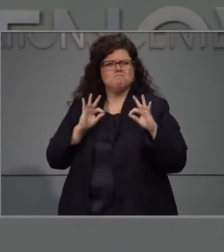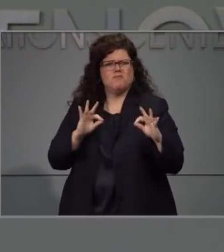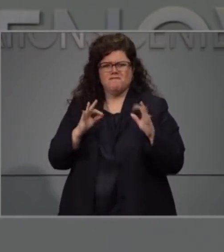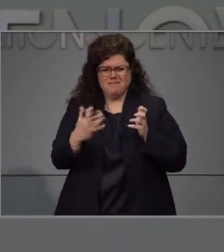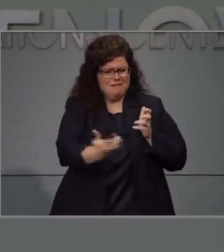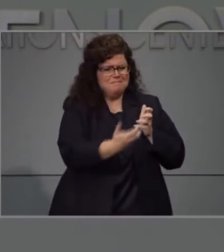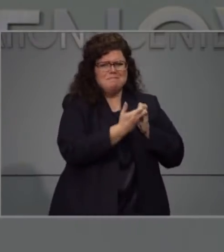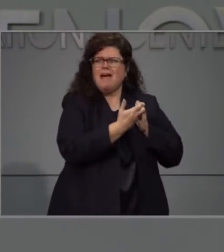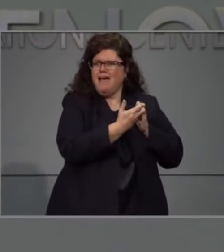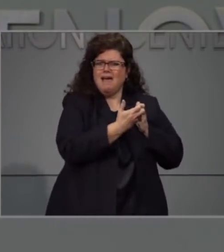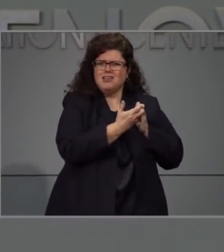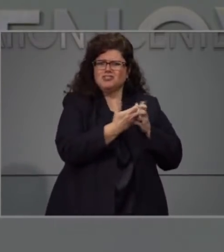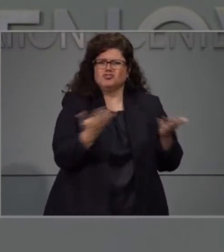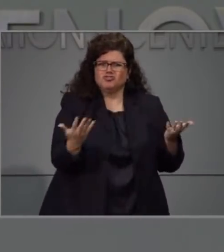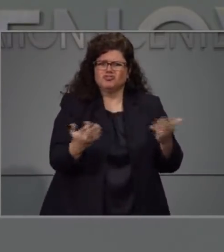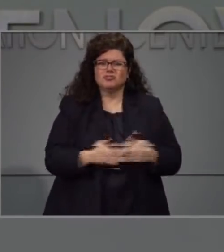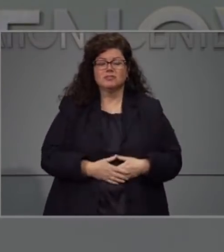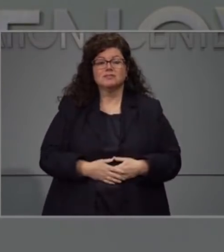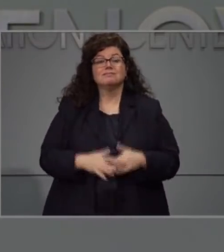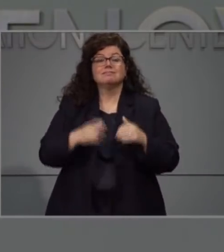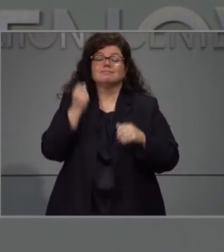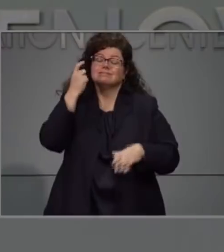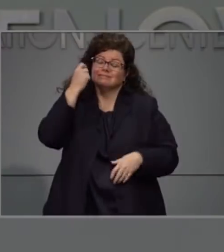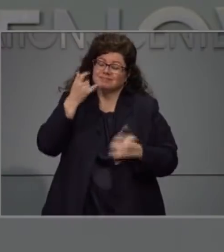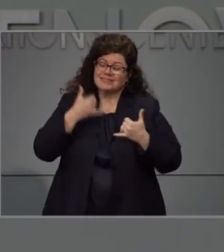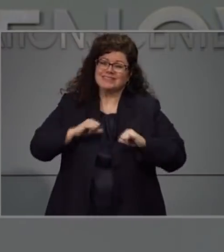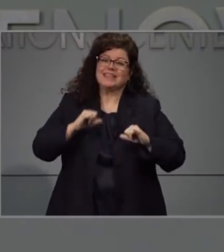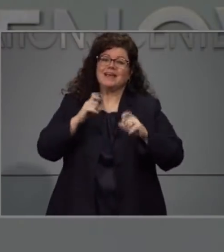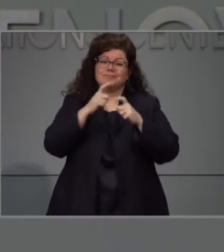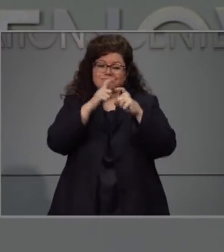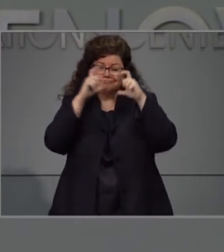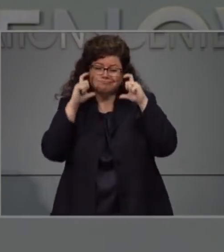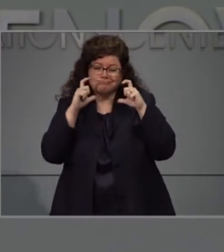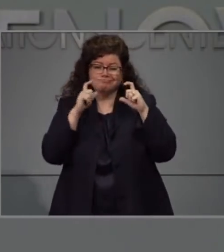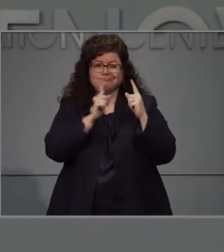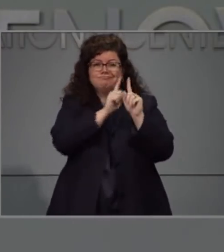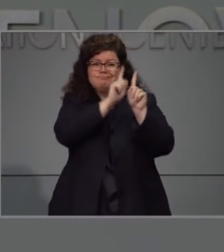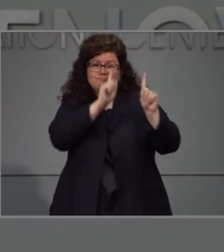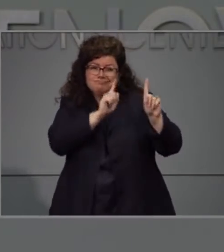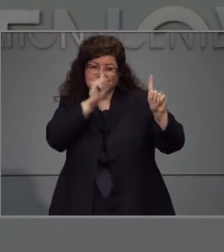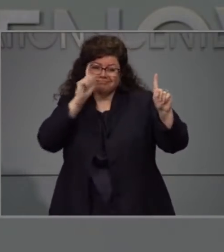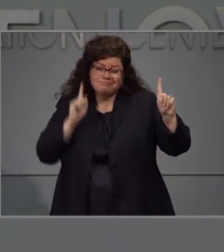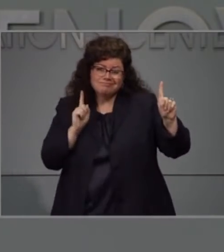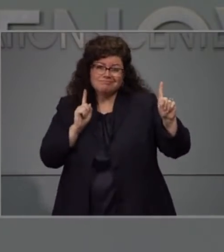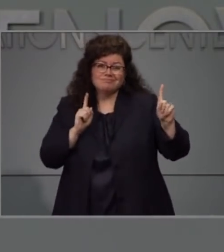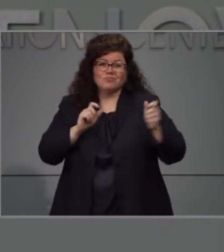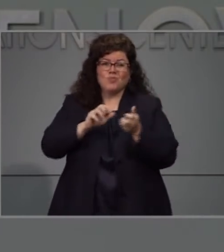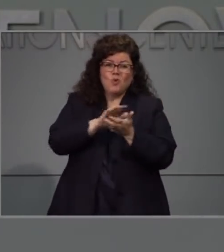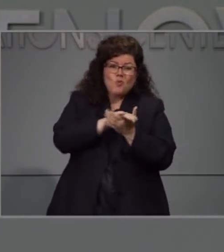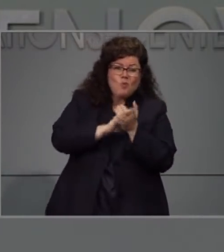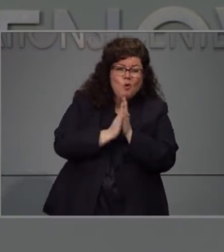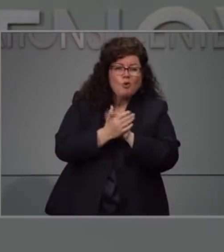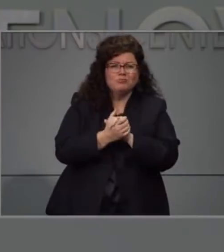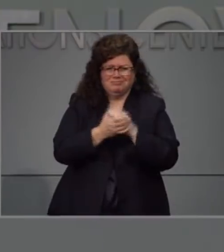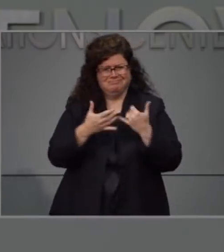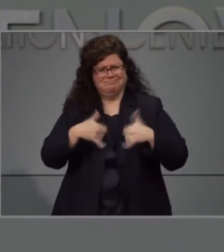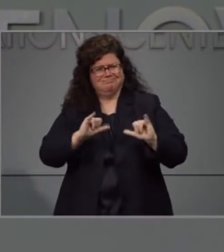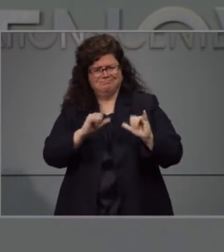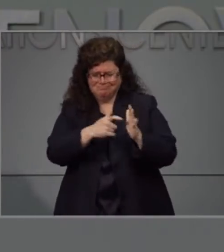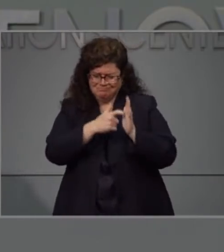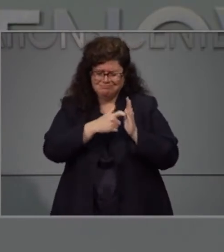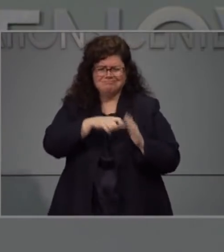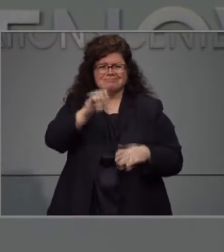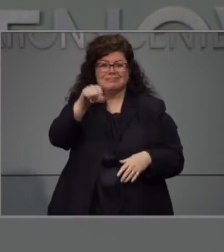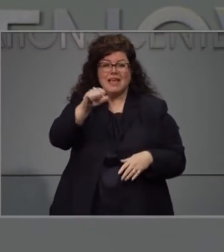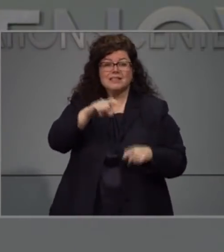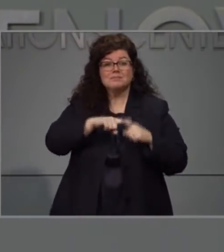things like the 3 W's, wearing a face covering, waiting 6 feet apart, and washing hands. But if we all work together, I know that we'll